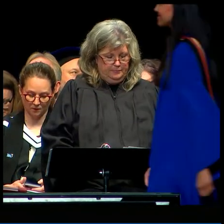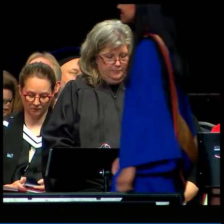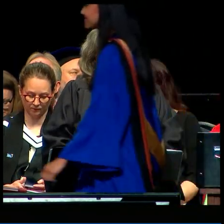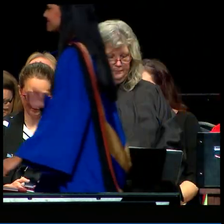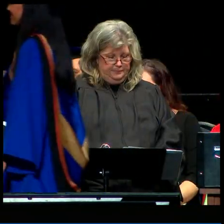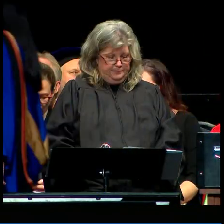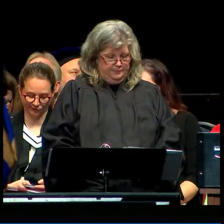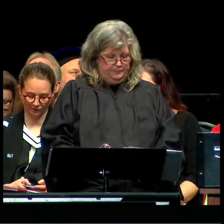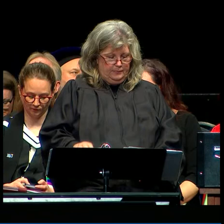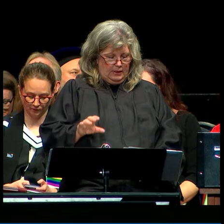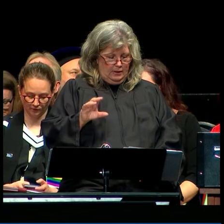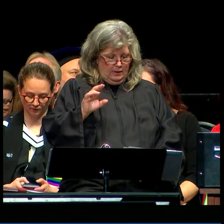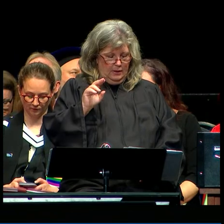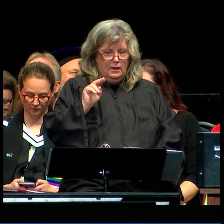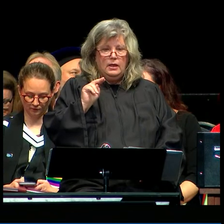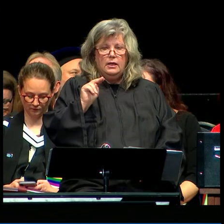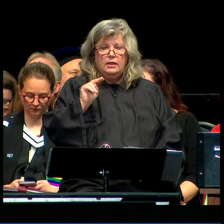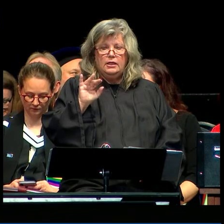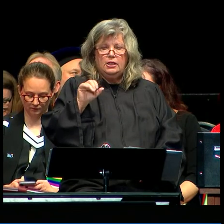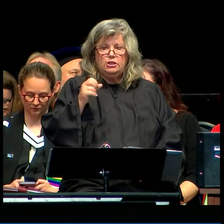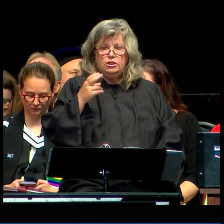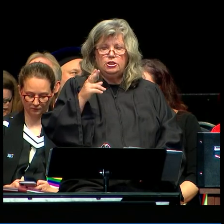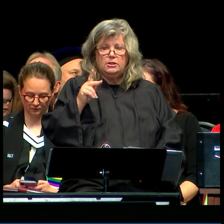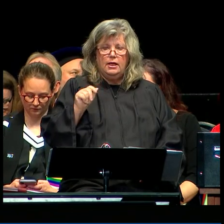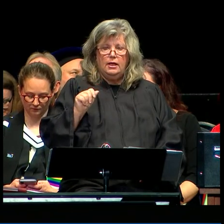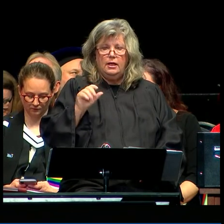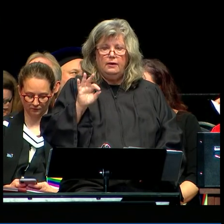Nishta Fernando Majewski, with distinction.